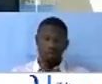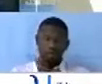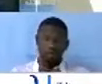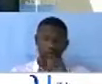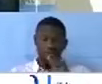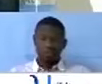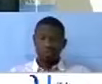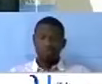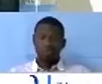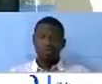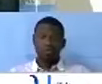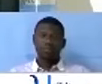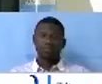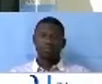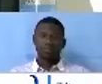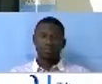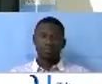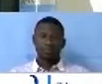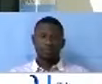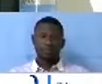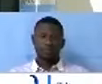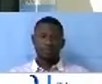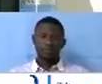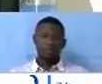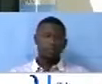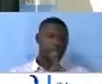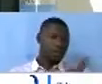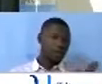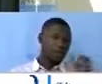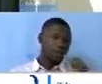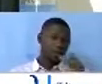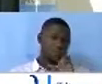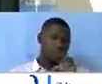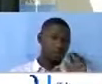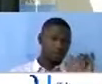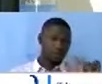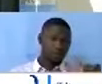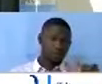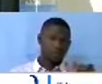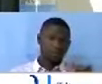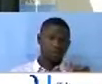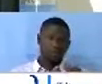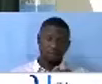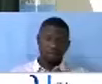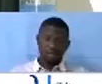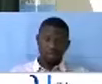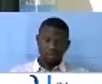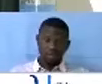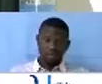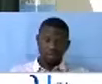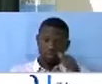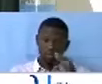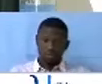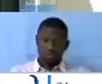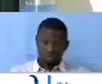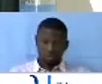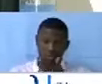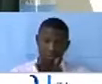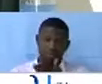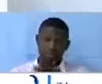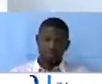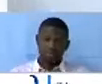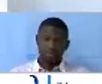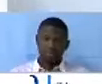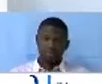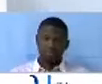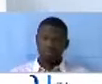Harisambu, did he go along with the tortures? Harisambu, I'm not a mititali in the fool. I've never